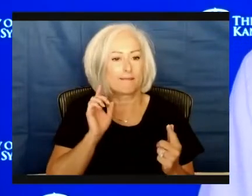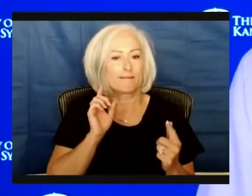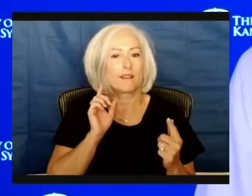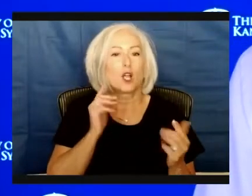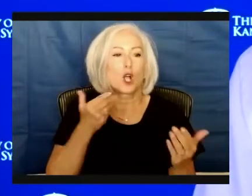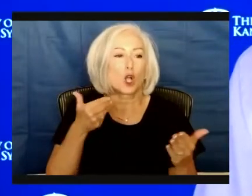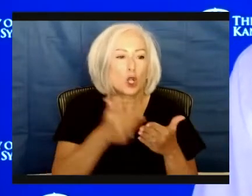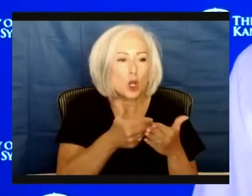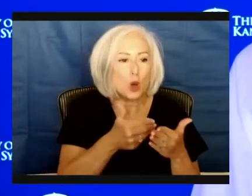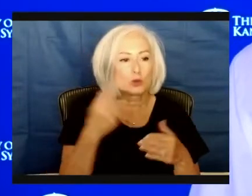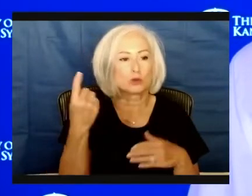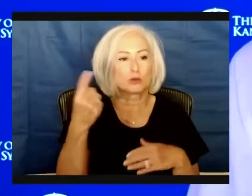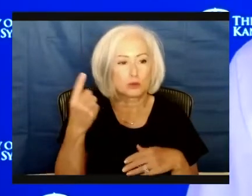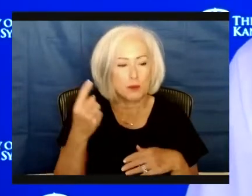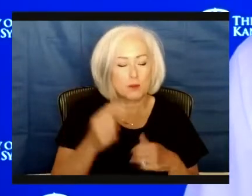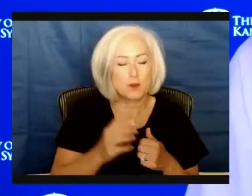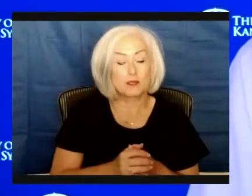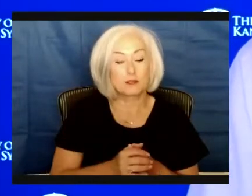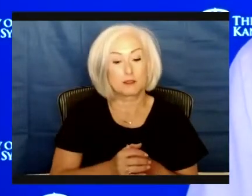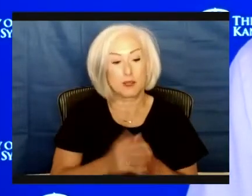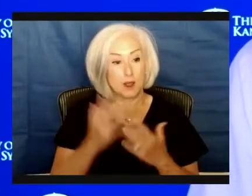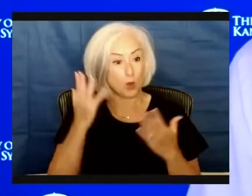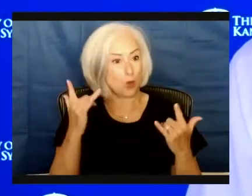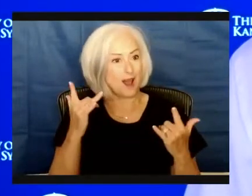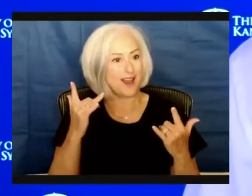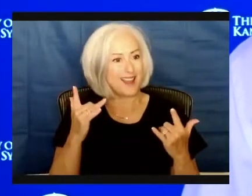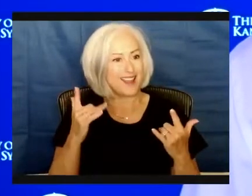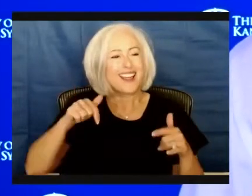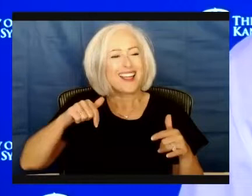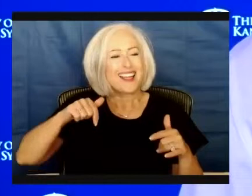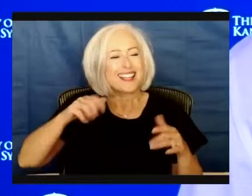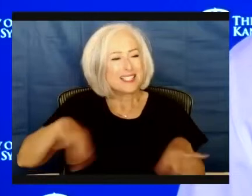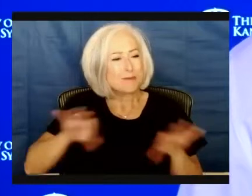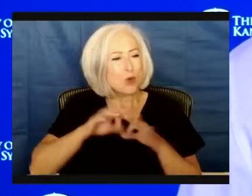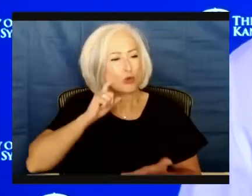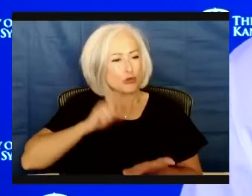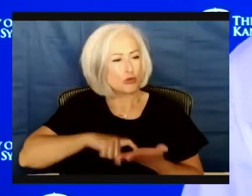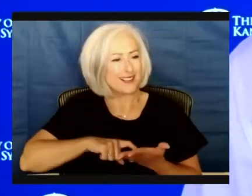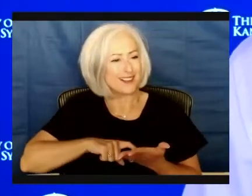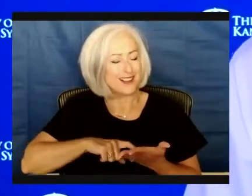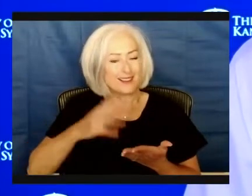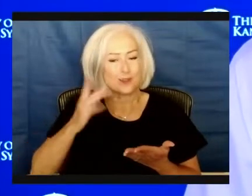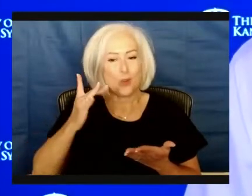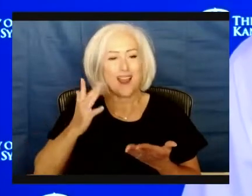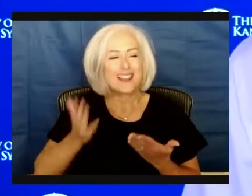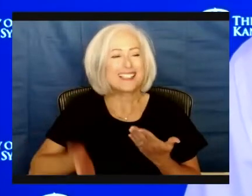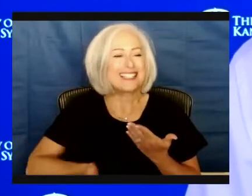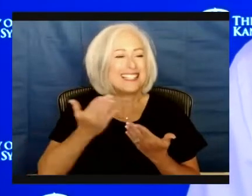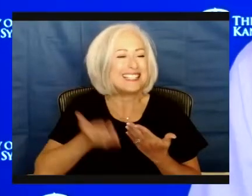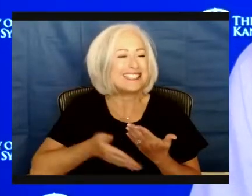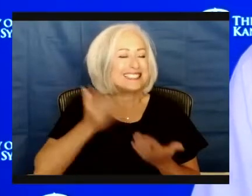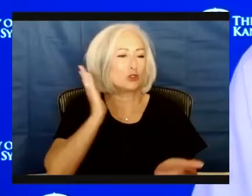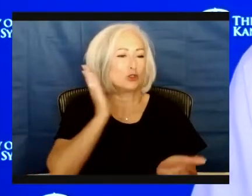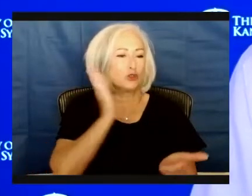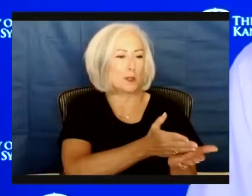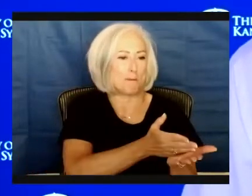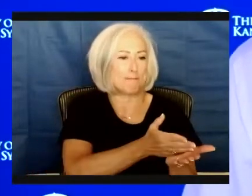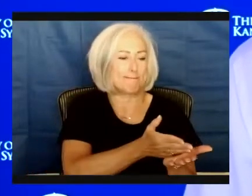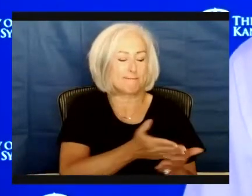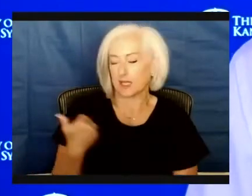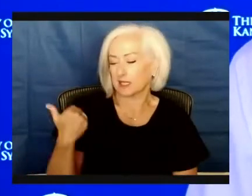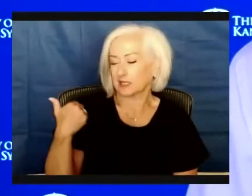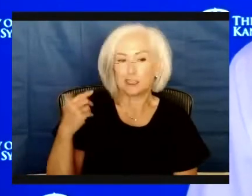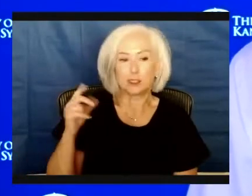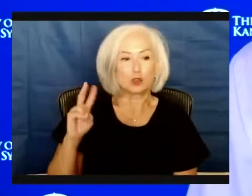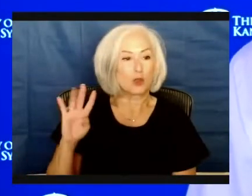why, because this is so easy to stop. We also heard that within the last 24 hours, I think the Biden administration, the White House,